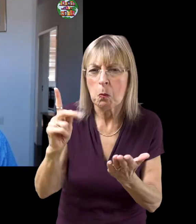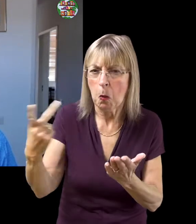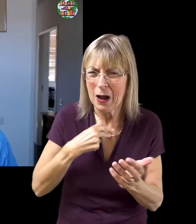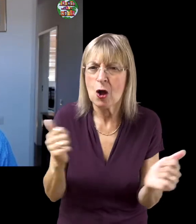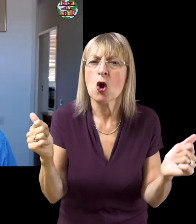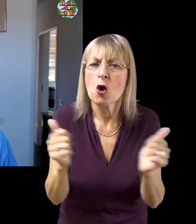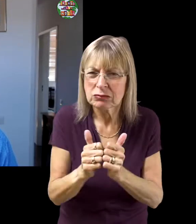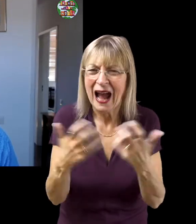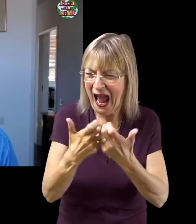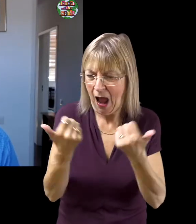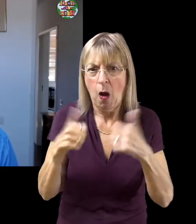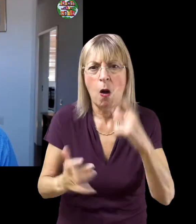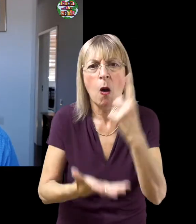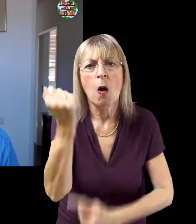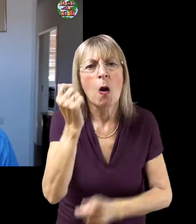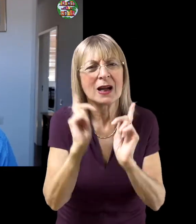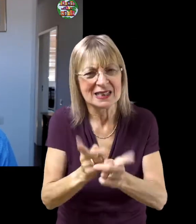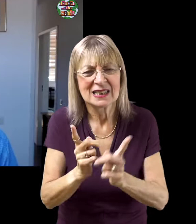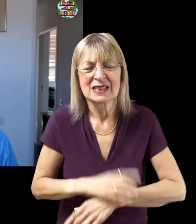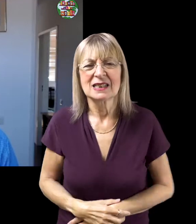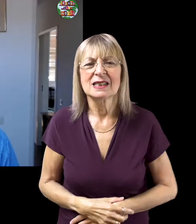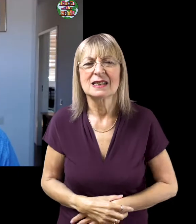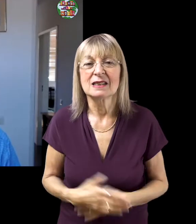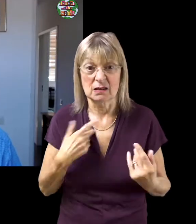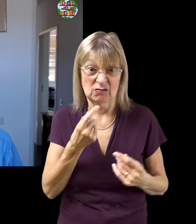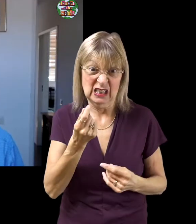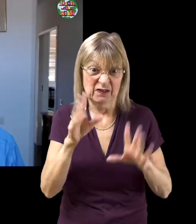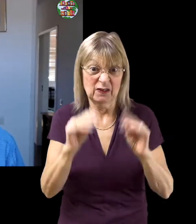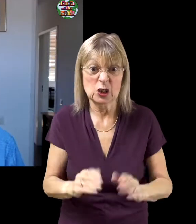establish some kind of ground rules and see how it's going to work. But